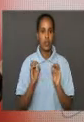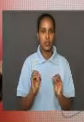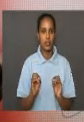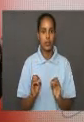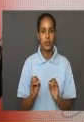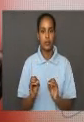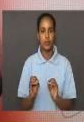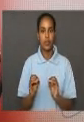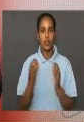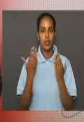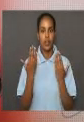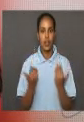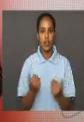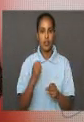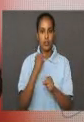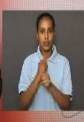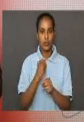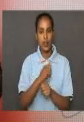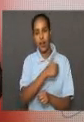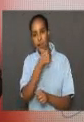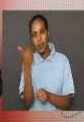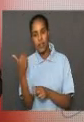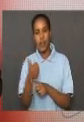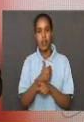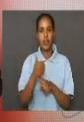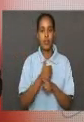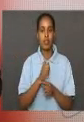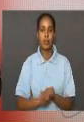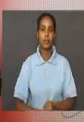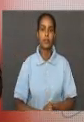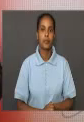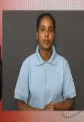Students, let us do another activity.